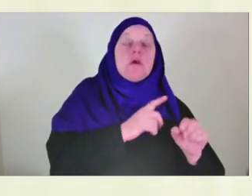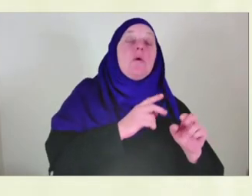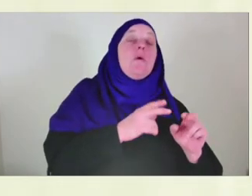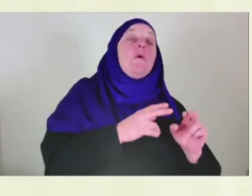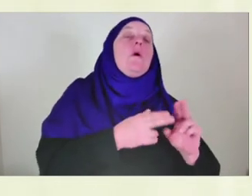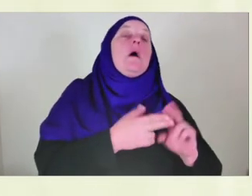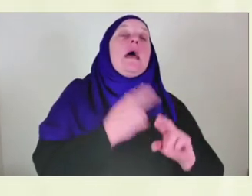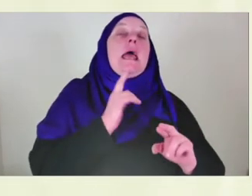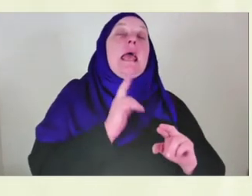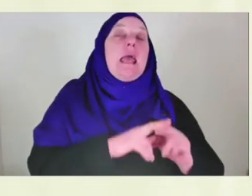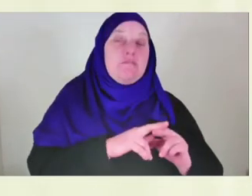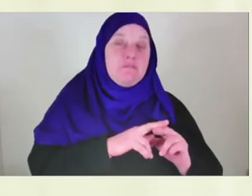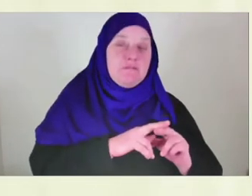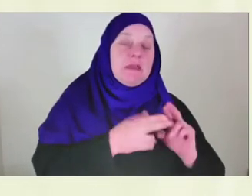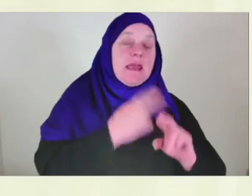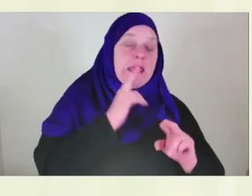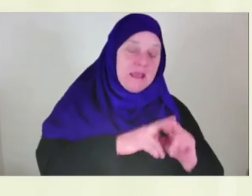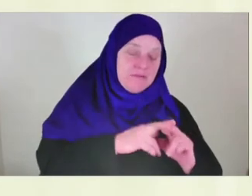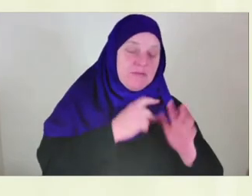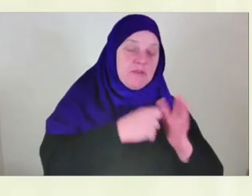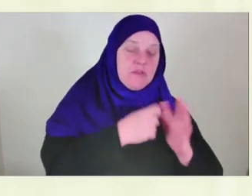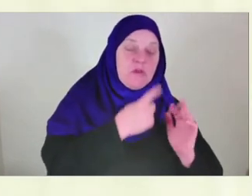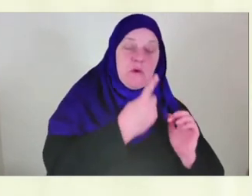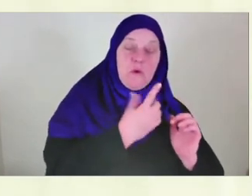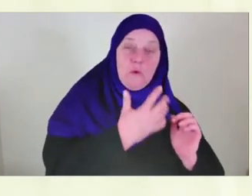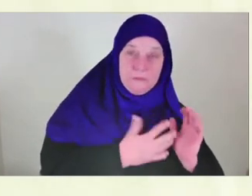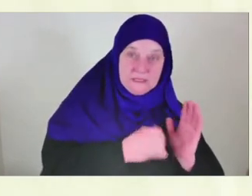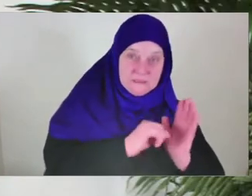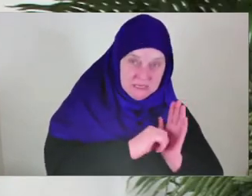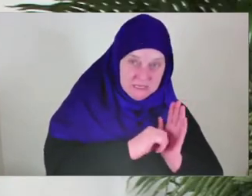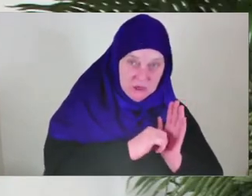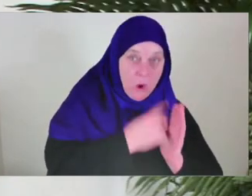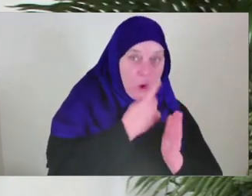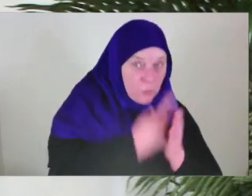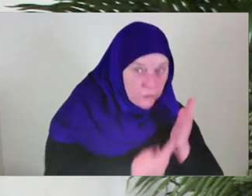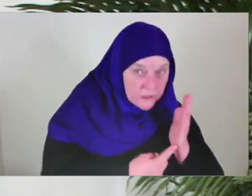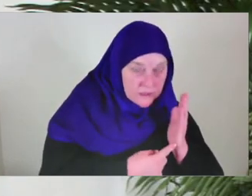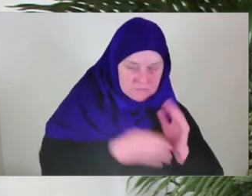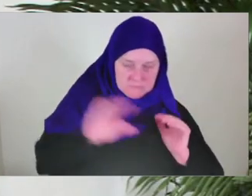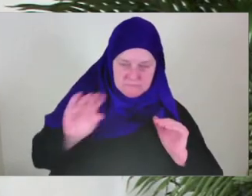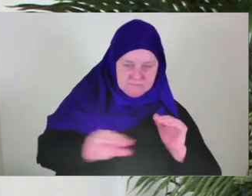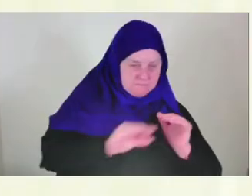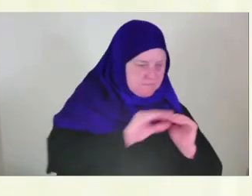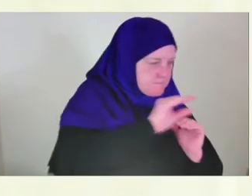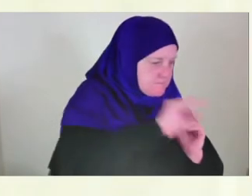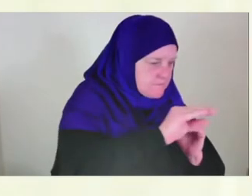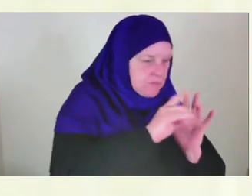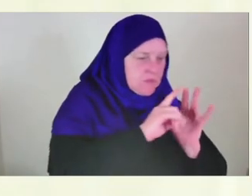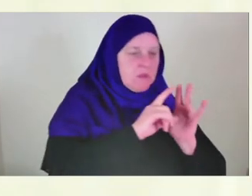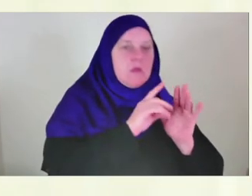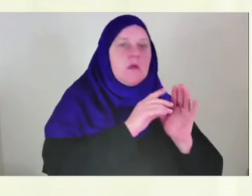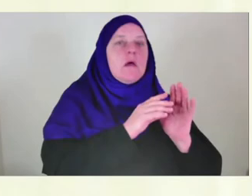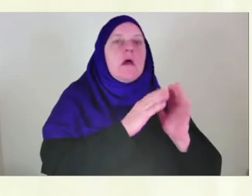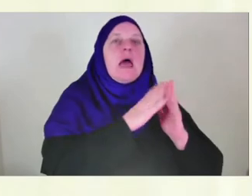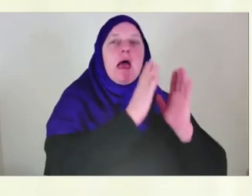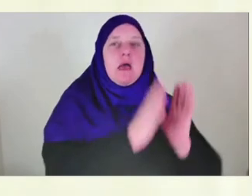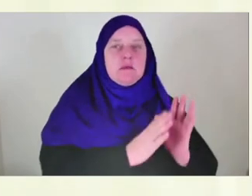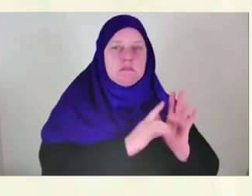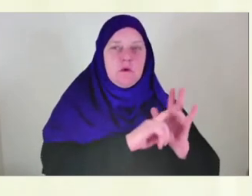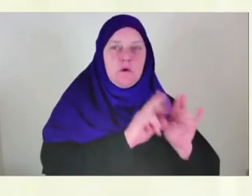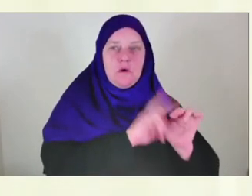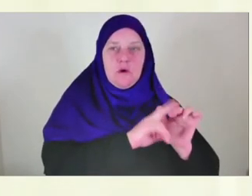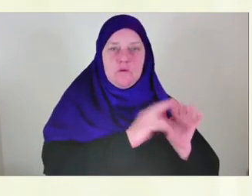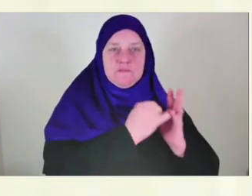on it. That's what Sistani is stating. Okay. And this is why it's very difficult. That's why I tell people to pay Khums on it. Because if they